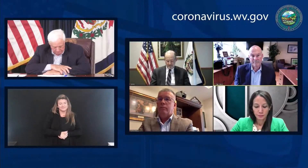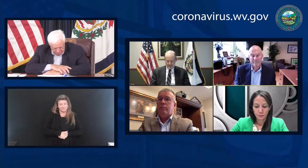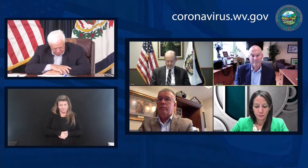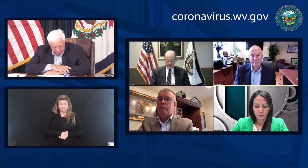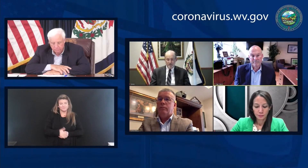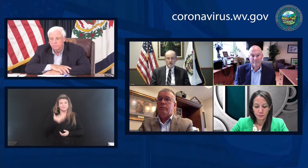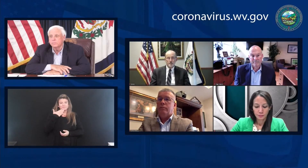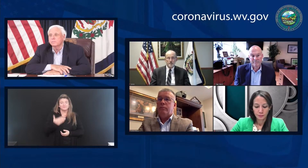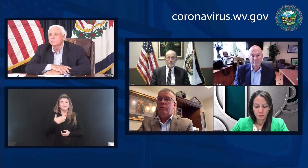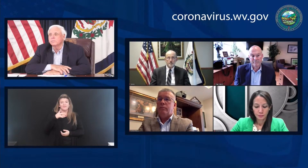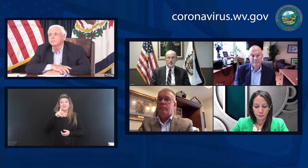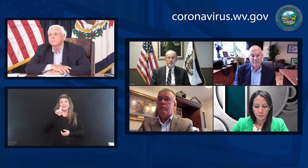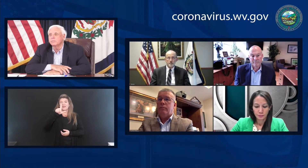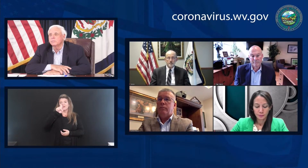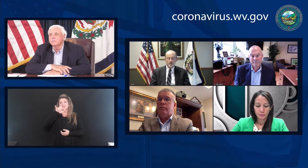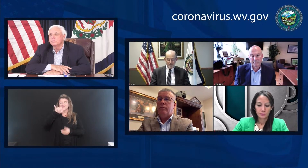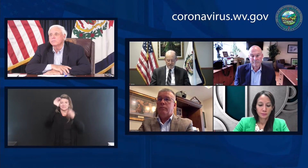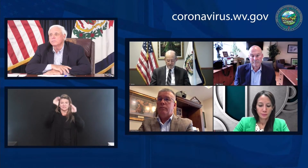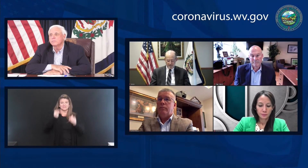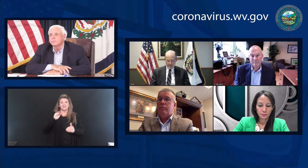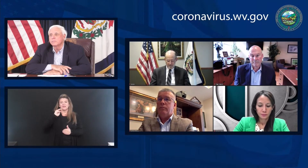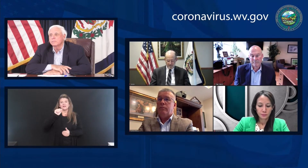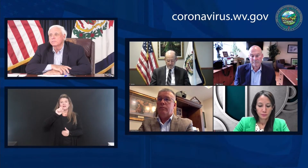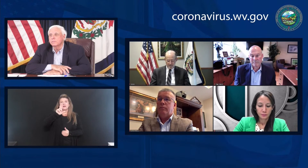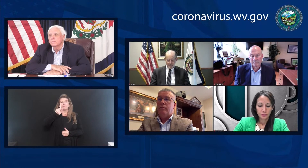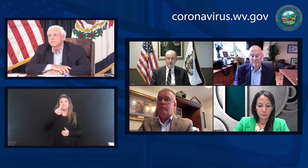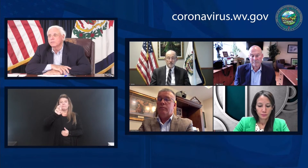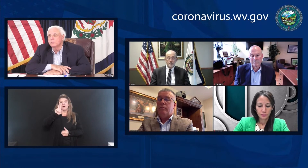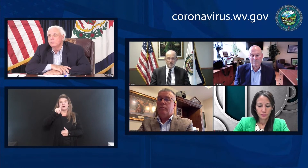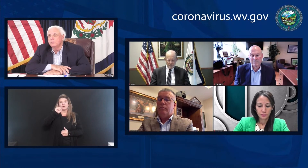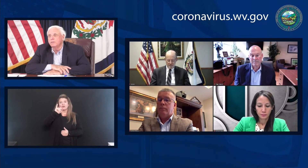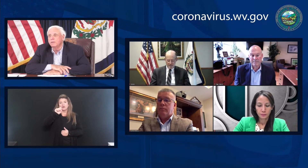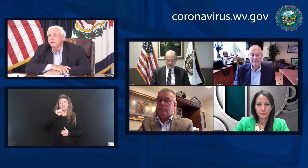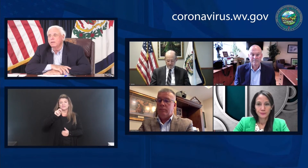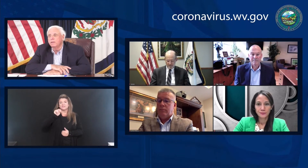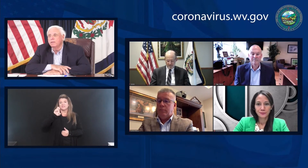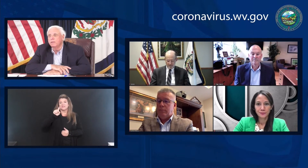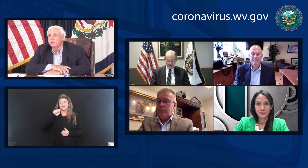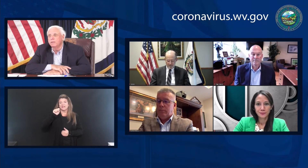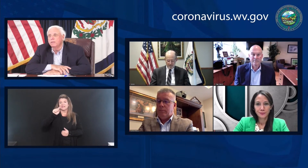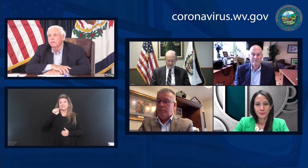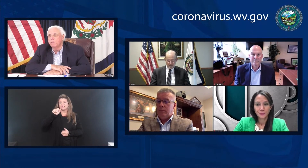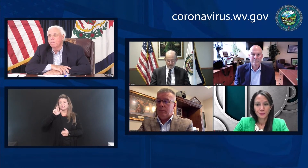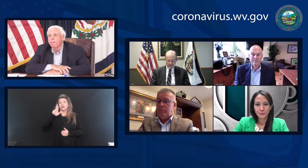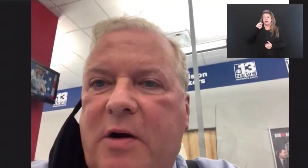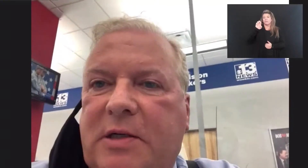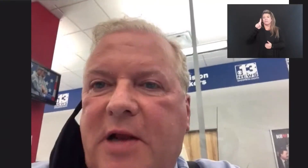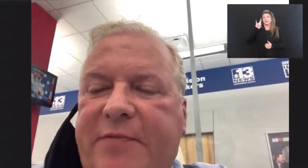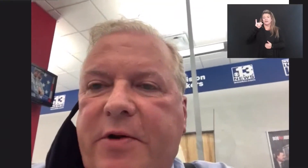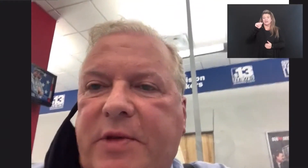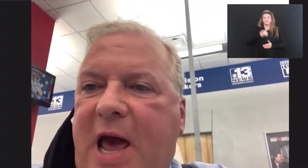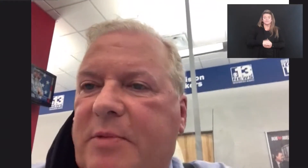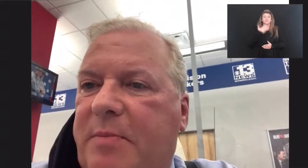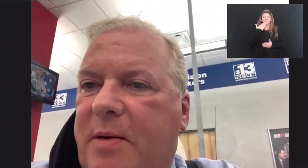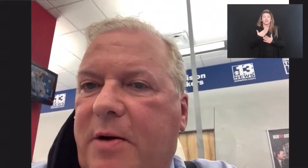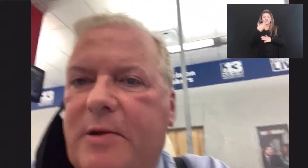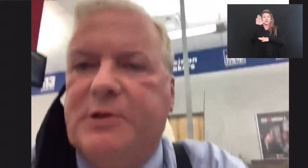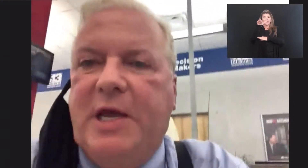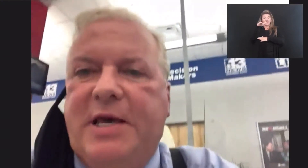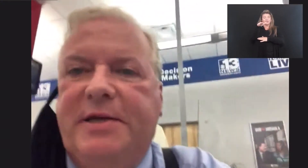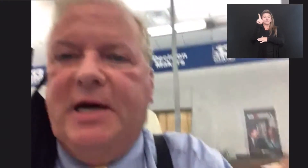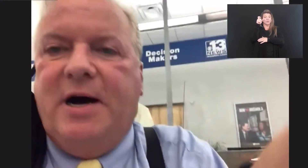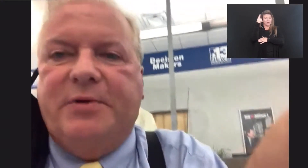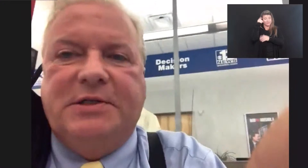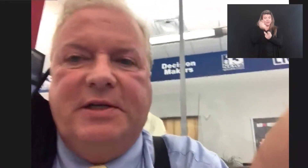Thank you, Kelsey. Next, we'll go to Mark Curtis with Nexstar Media. Good afternoon, Governor, and good afternoon, Cabinet